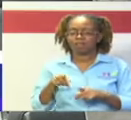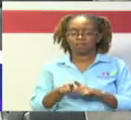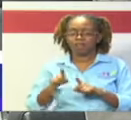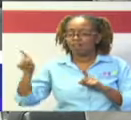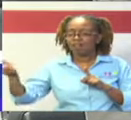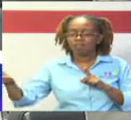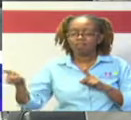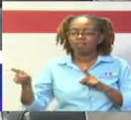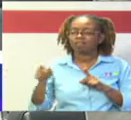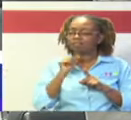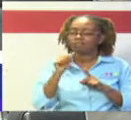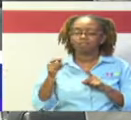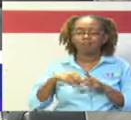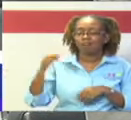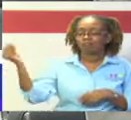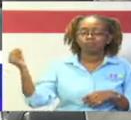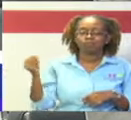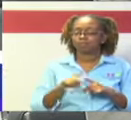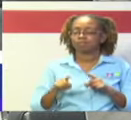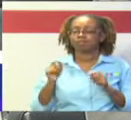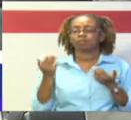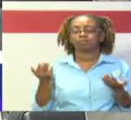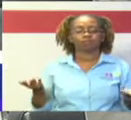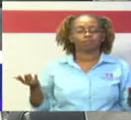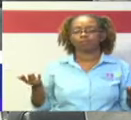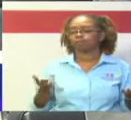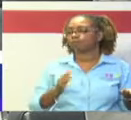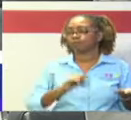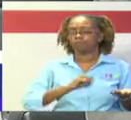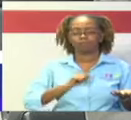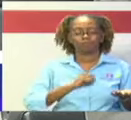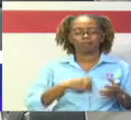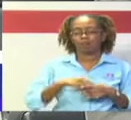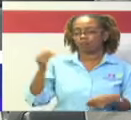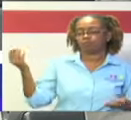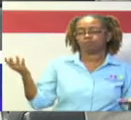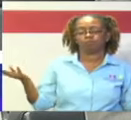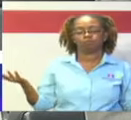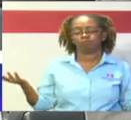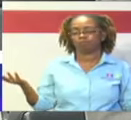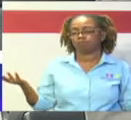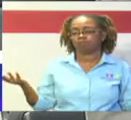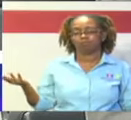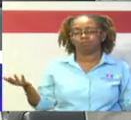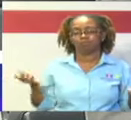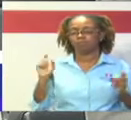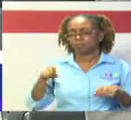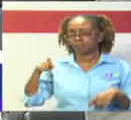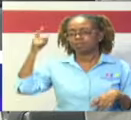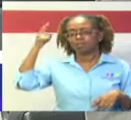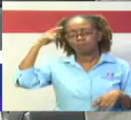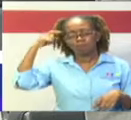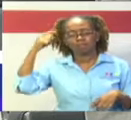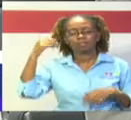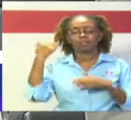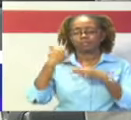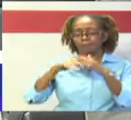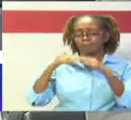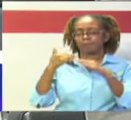that we do to reduce the risk, each individual that makes a sensible decision to reduce their movement when they are asked to do